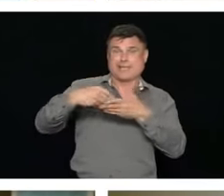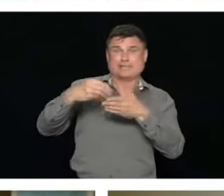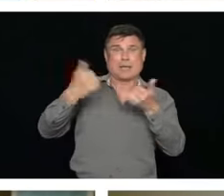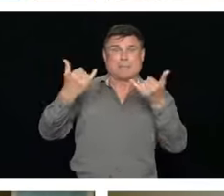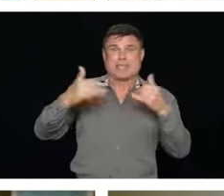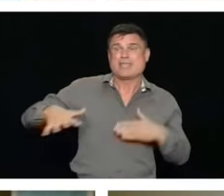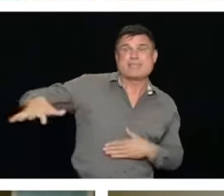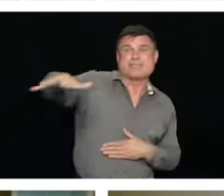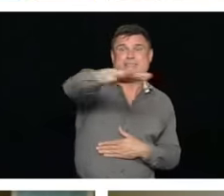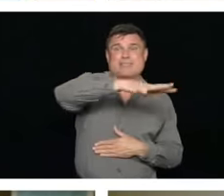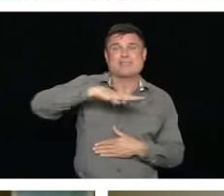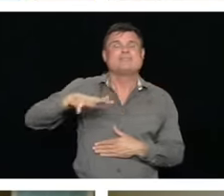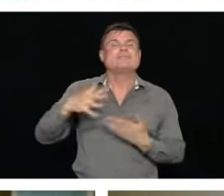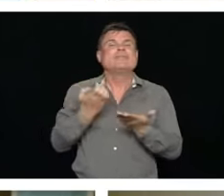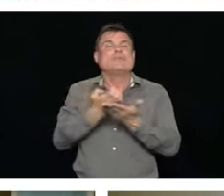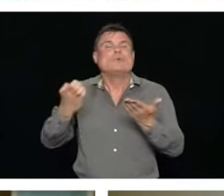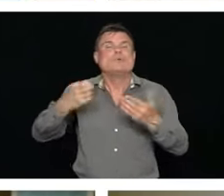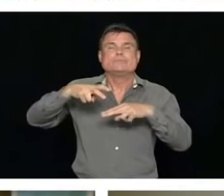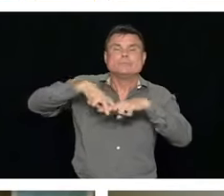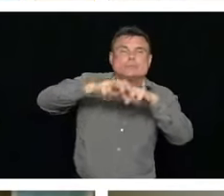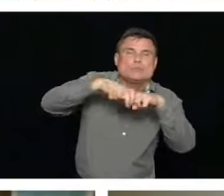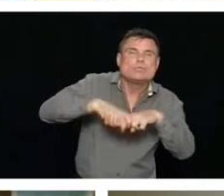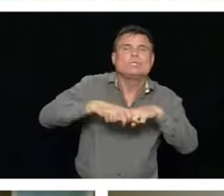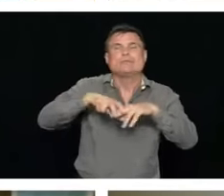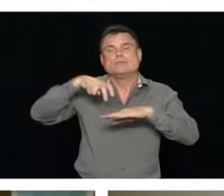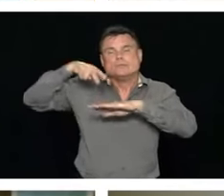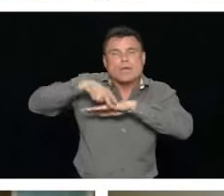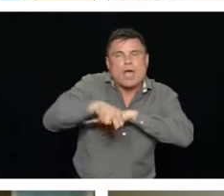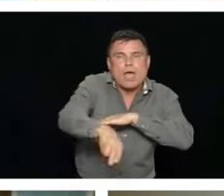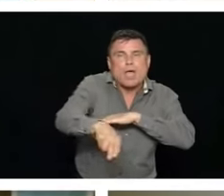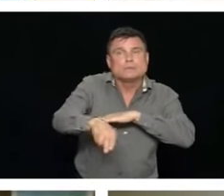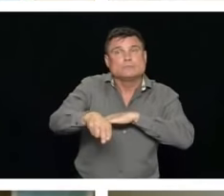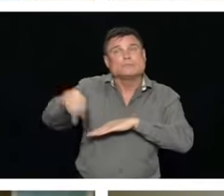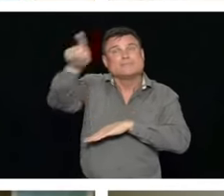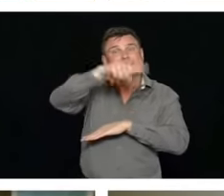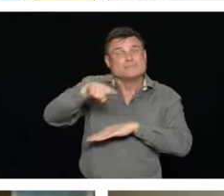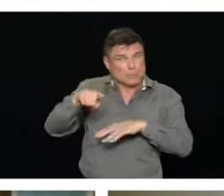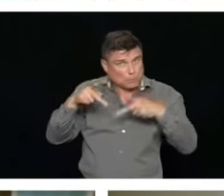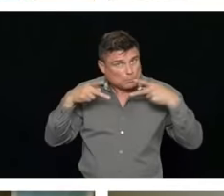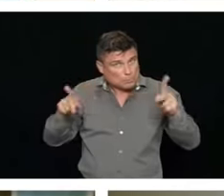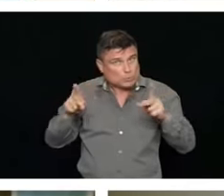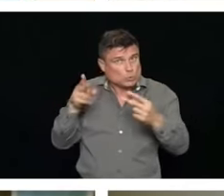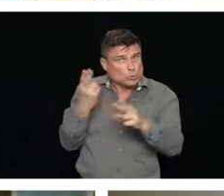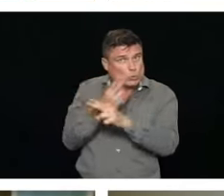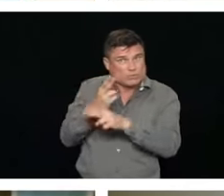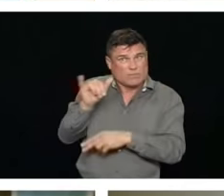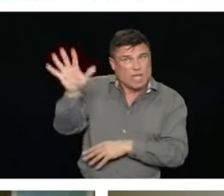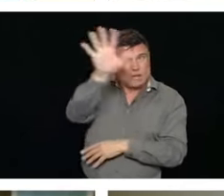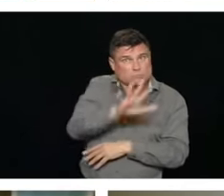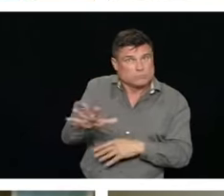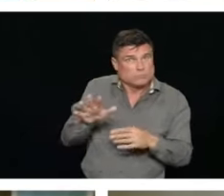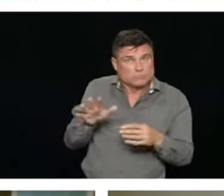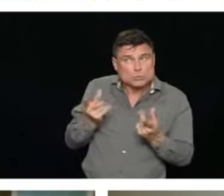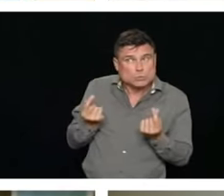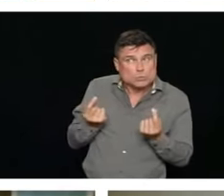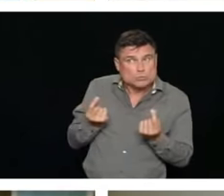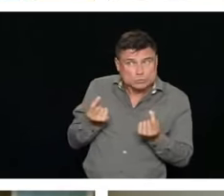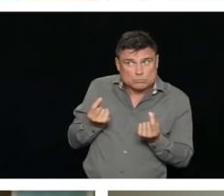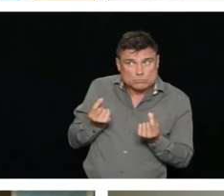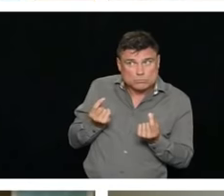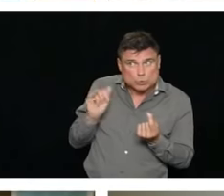We know that playgrounds are a safer place. We know that,